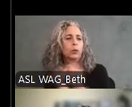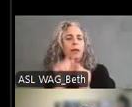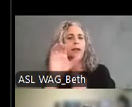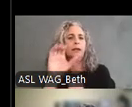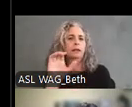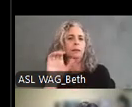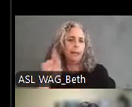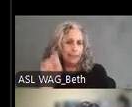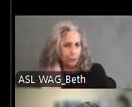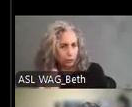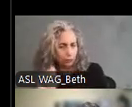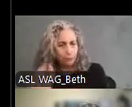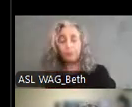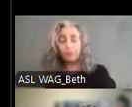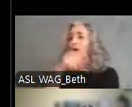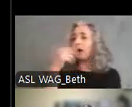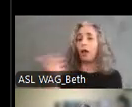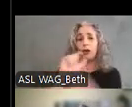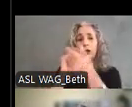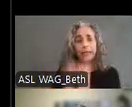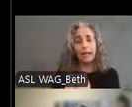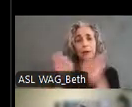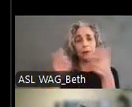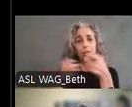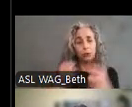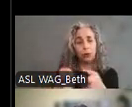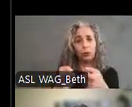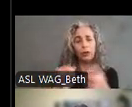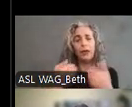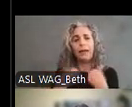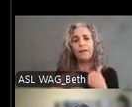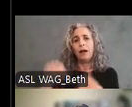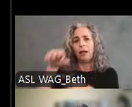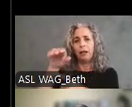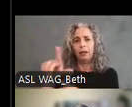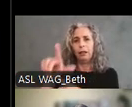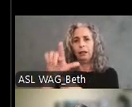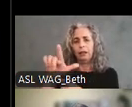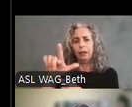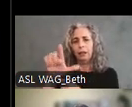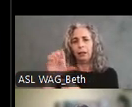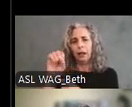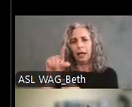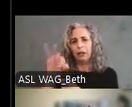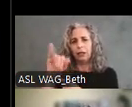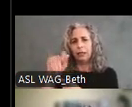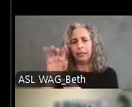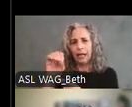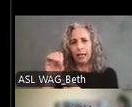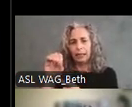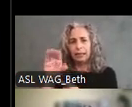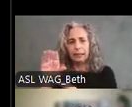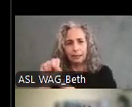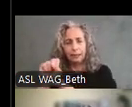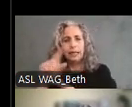many other adaptive controllers out there. There's a Logitech set, which is more handheld based, and that I believe